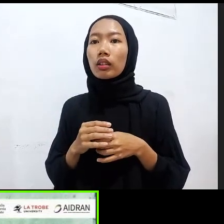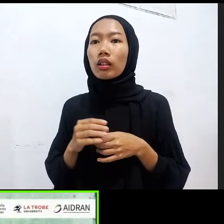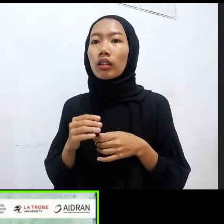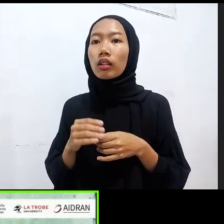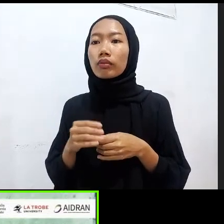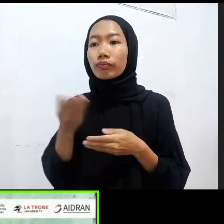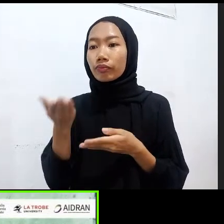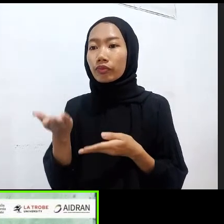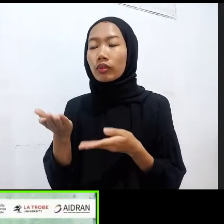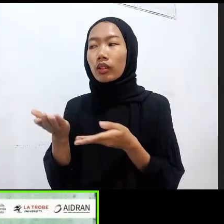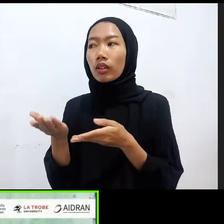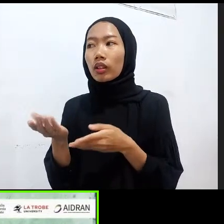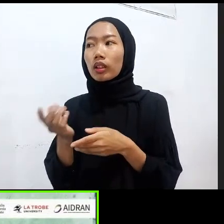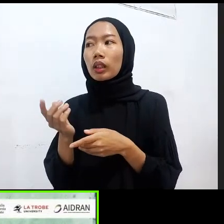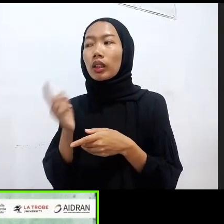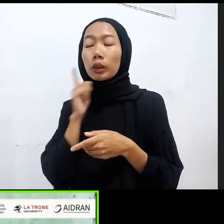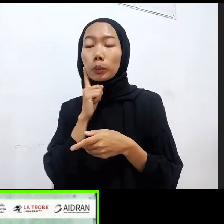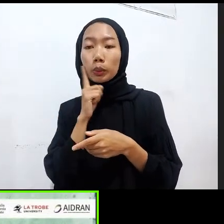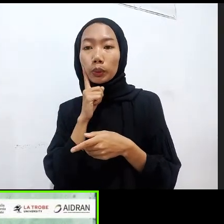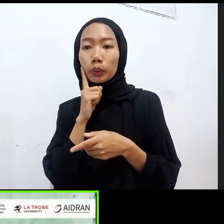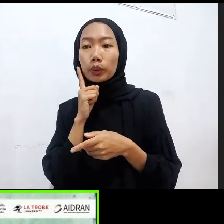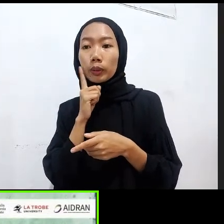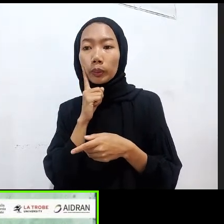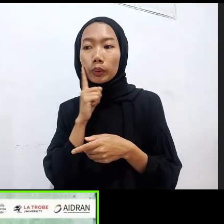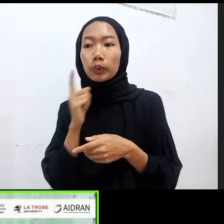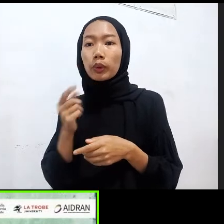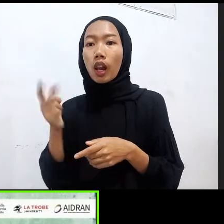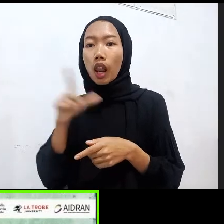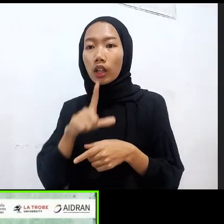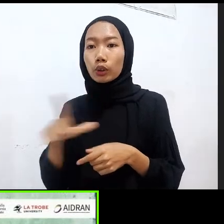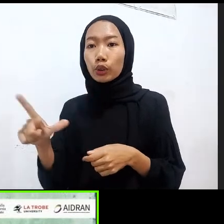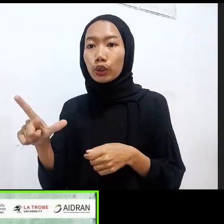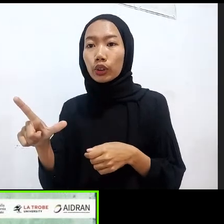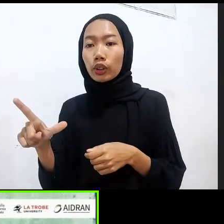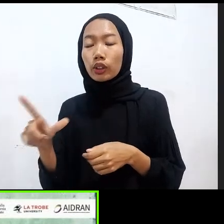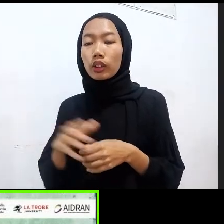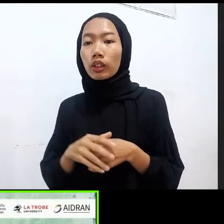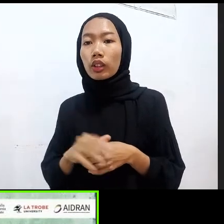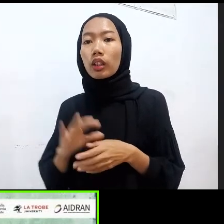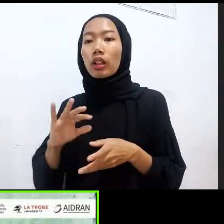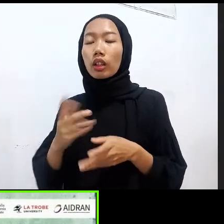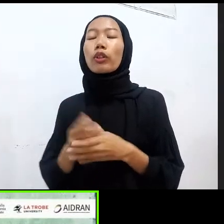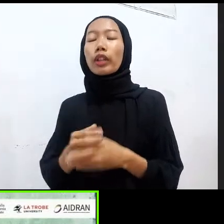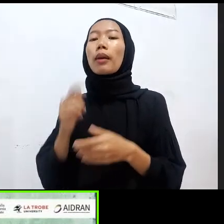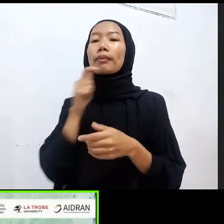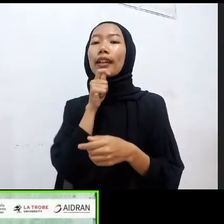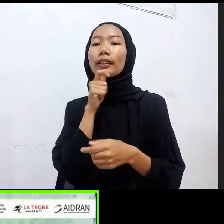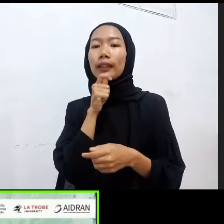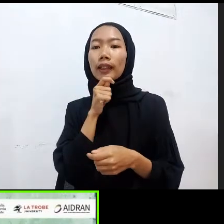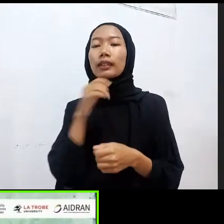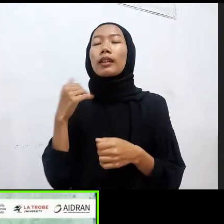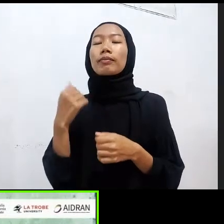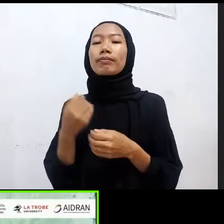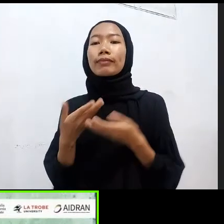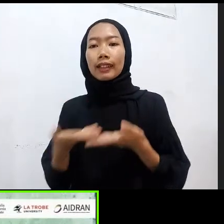Ya, apakah ada dari Bapak Ibu yang ingin bertanya ke Tricia?